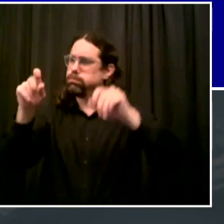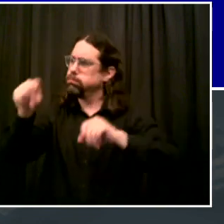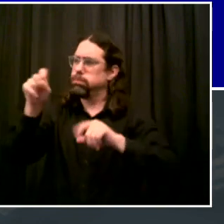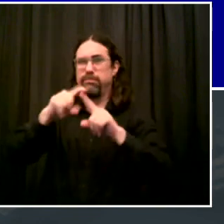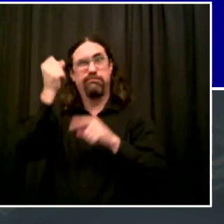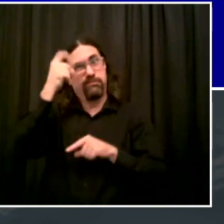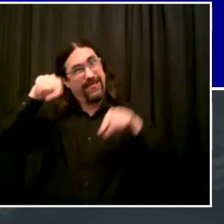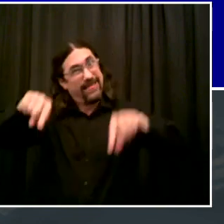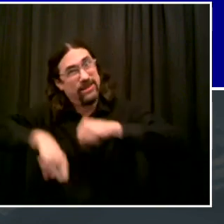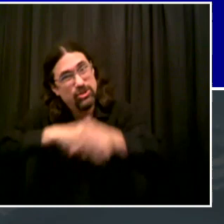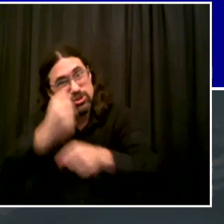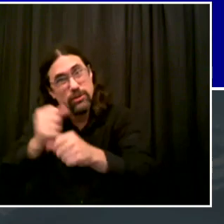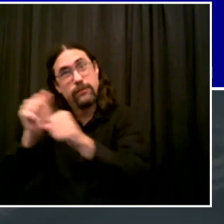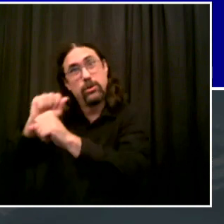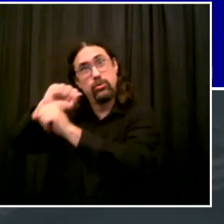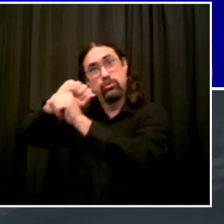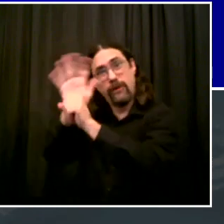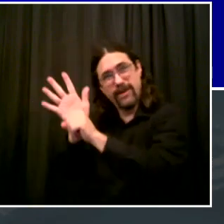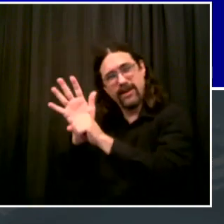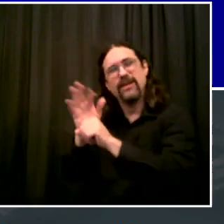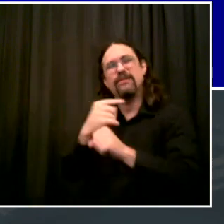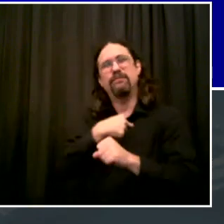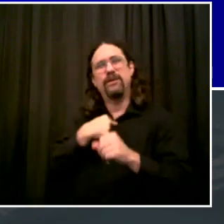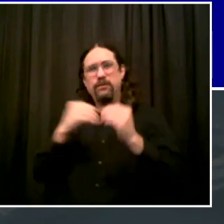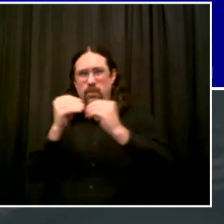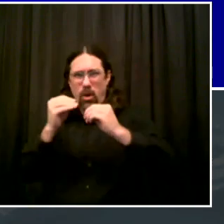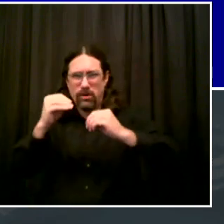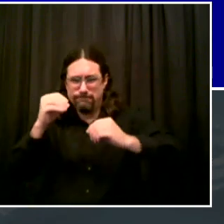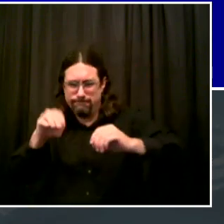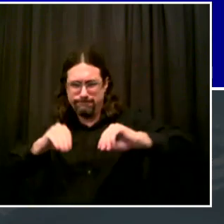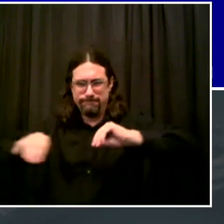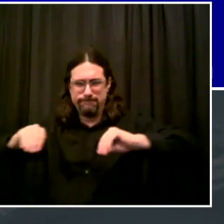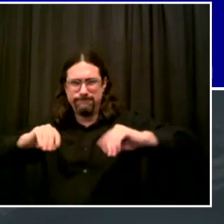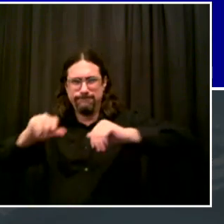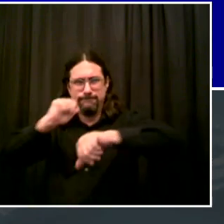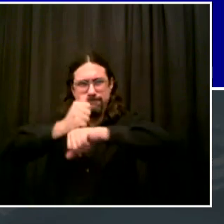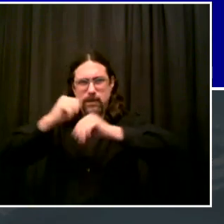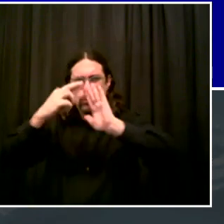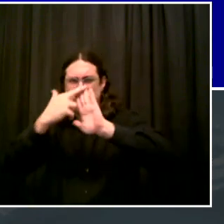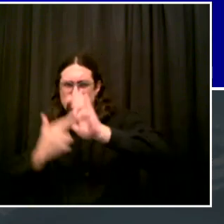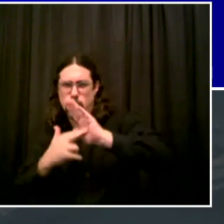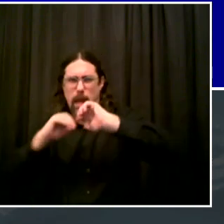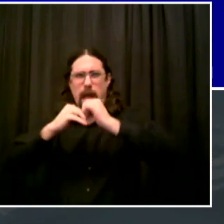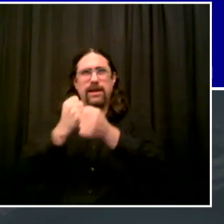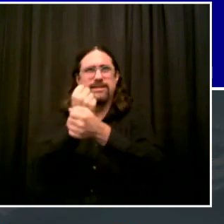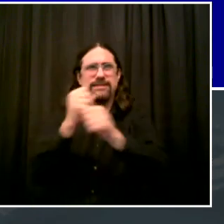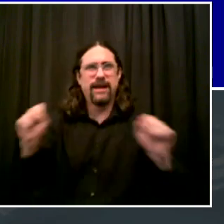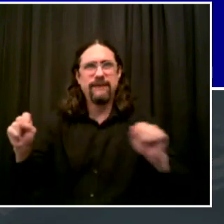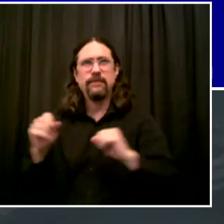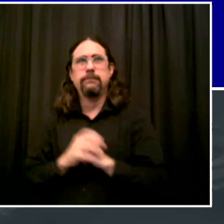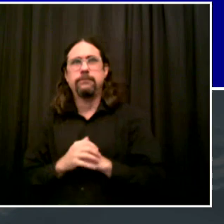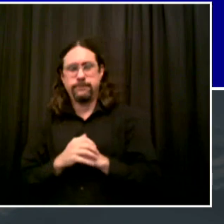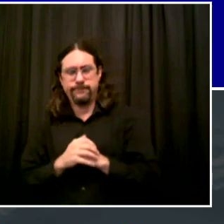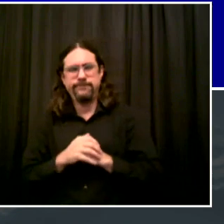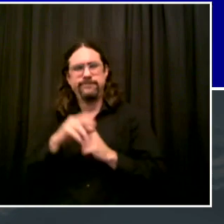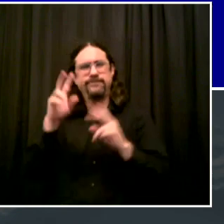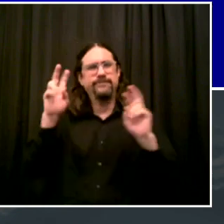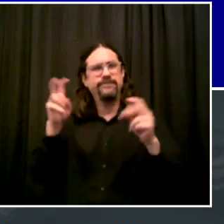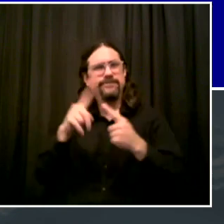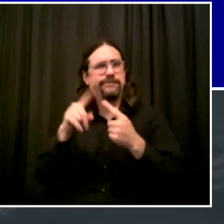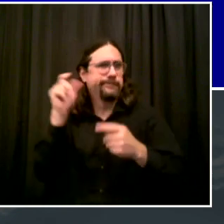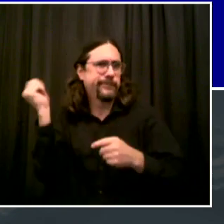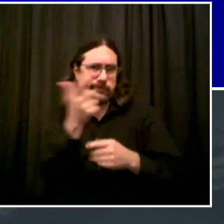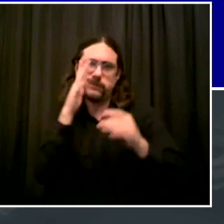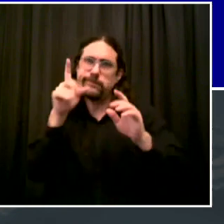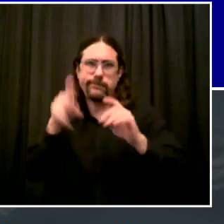limited capacity so we can maintain social distancing guidelines of 6 feet. We will also provide face coverings and cleaning supplies